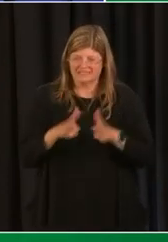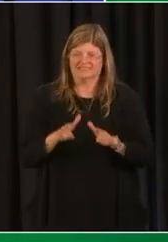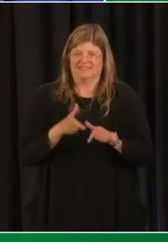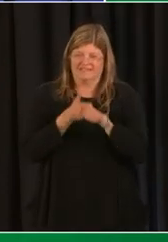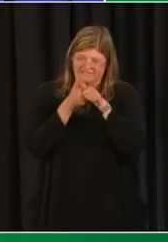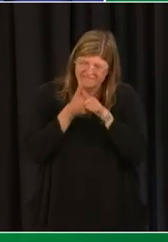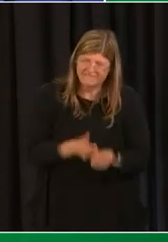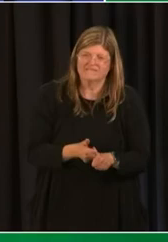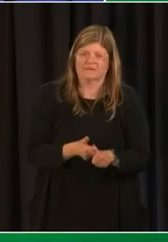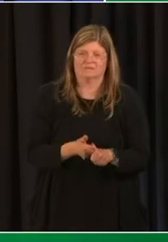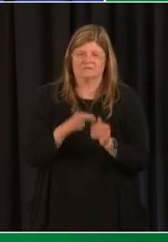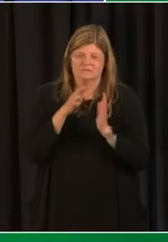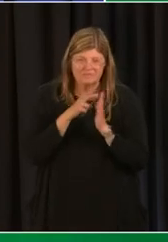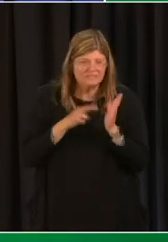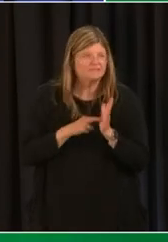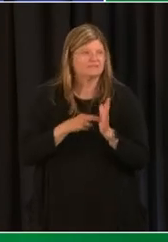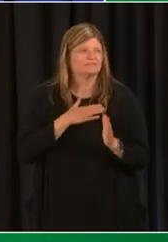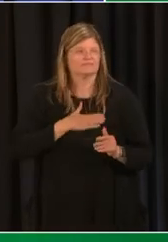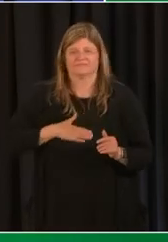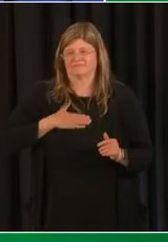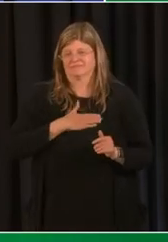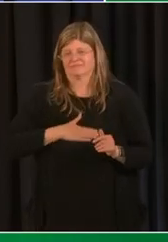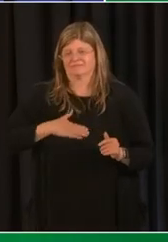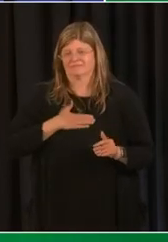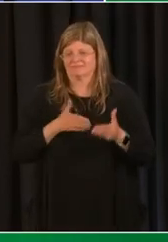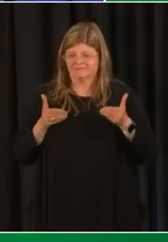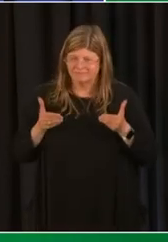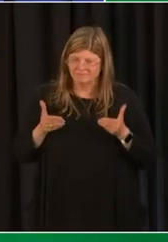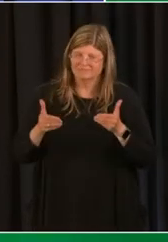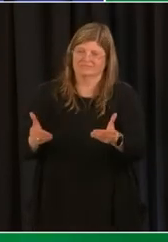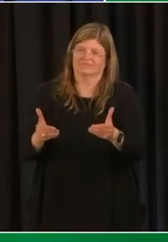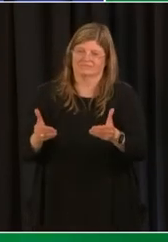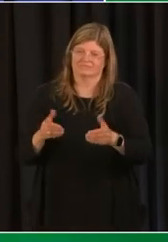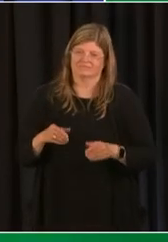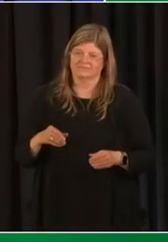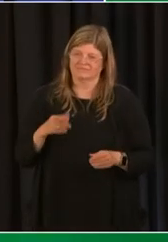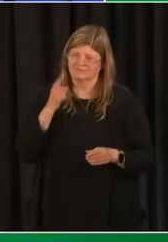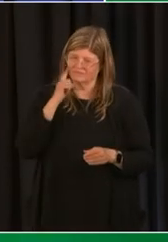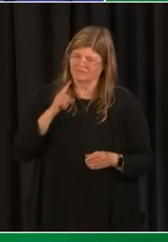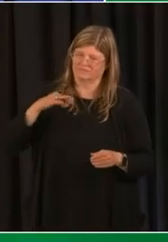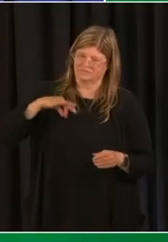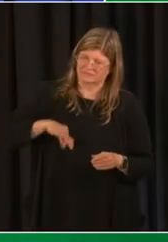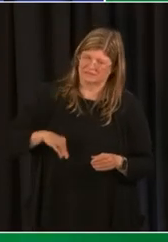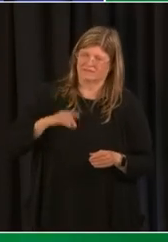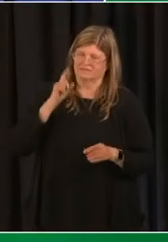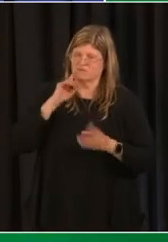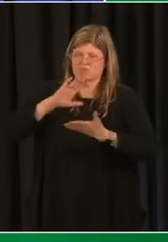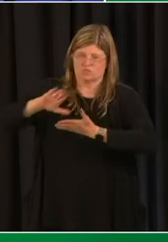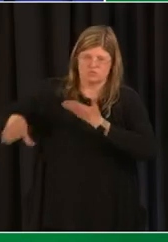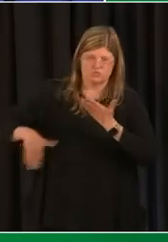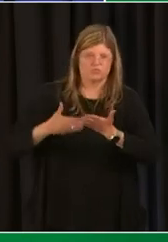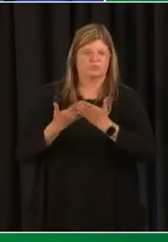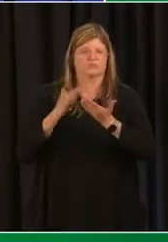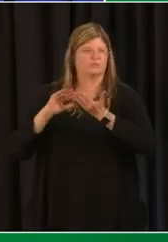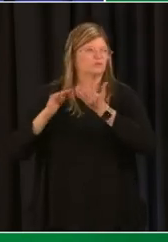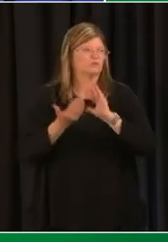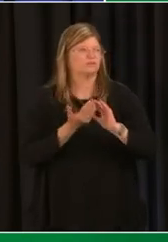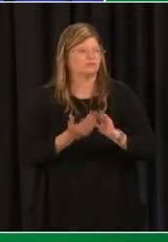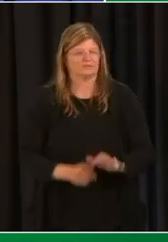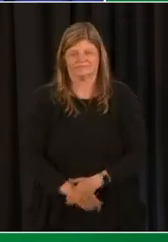those guidelines and move forward as a community for the good of the entire community.